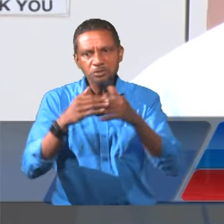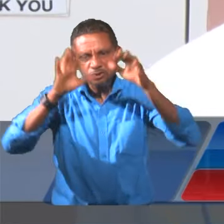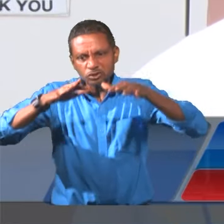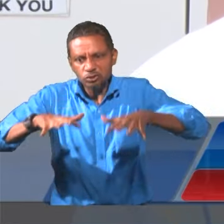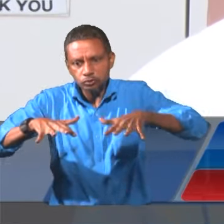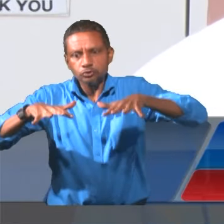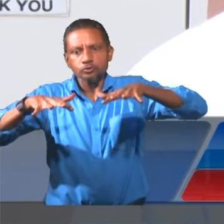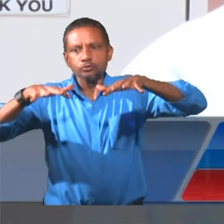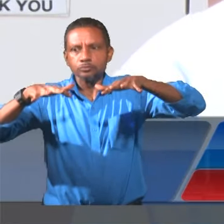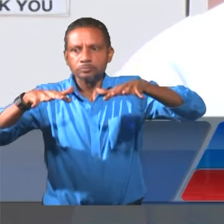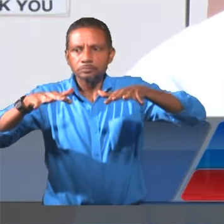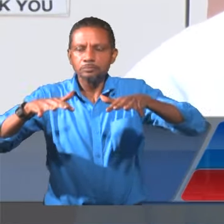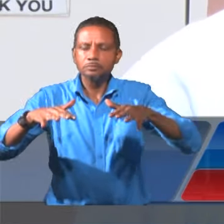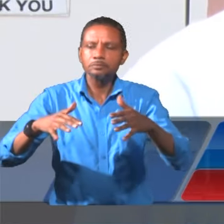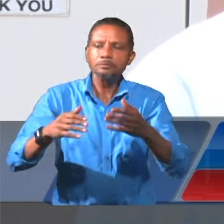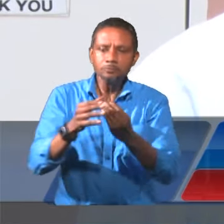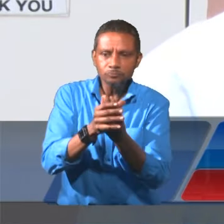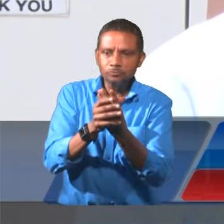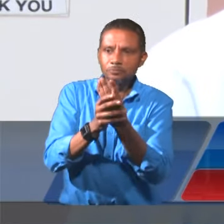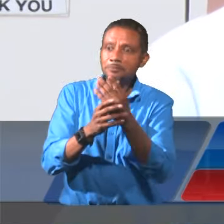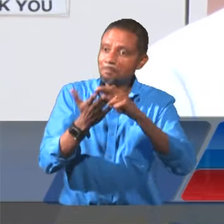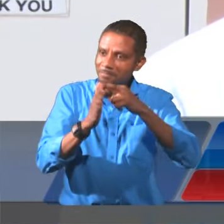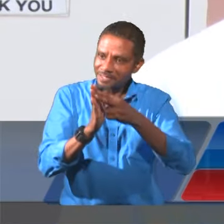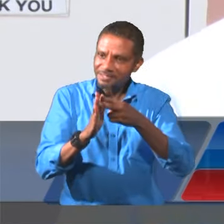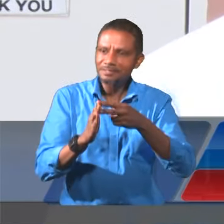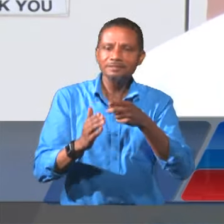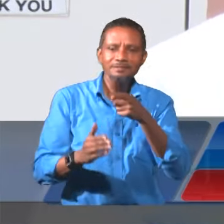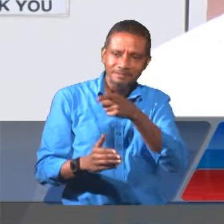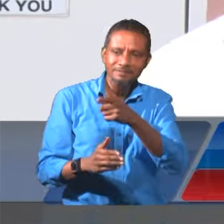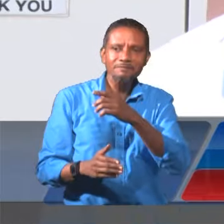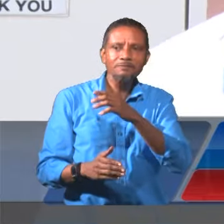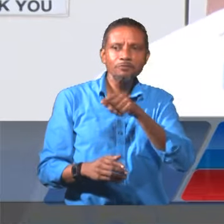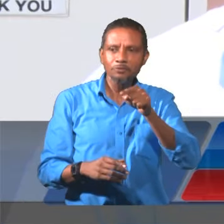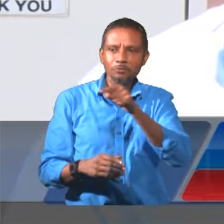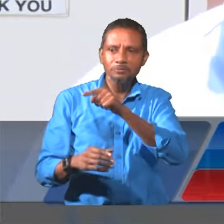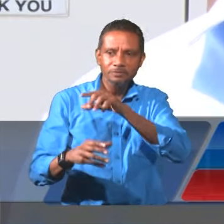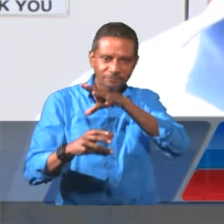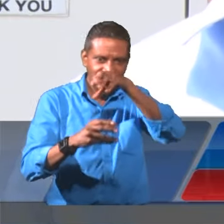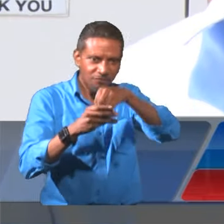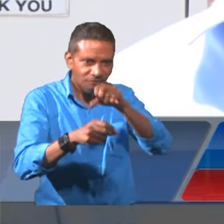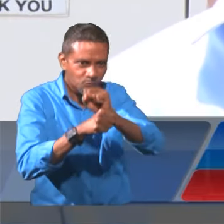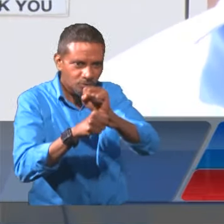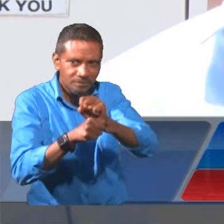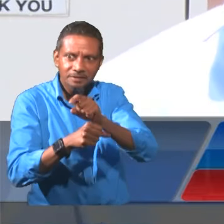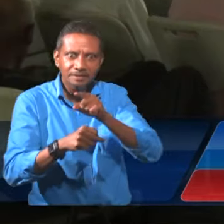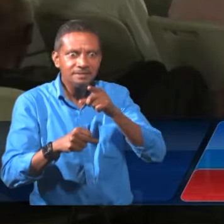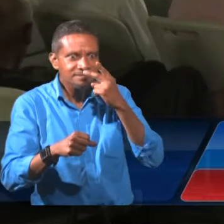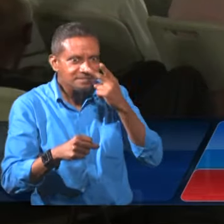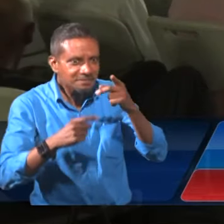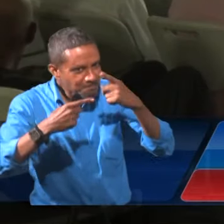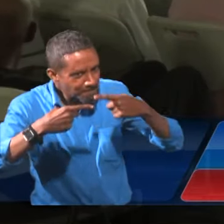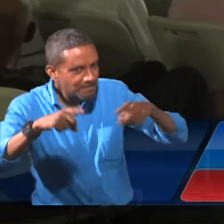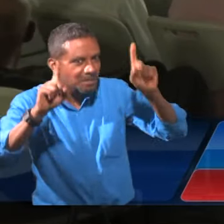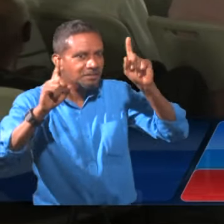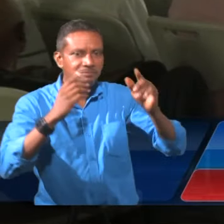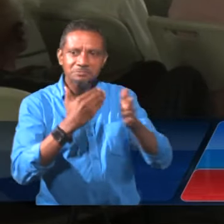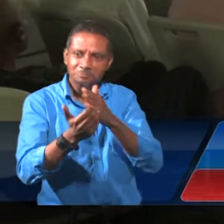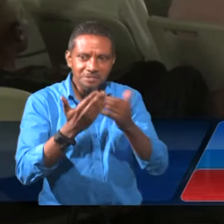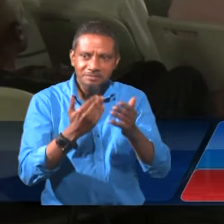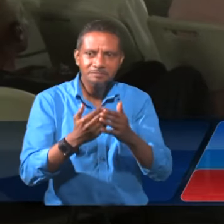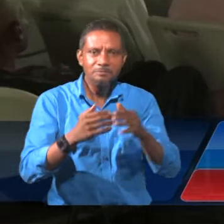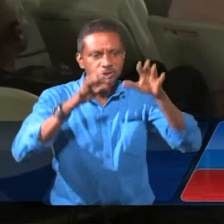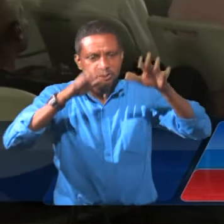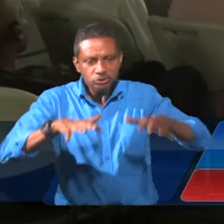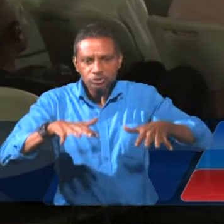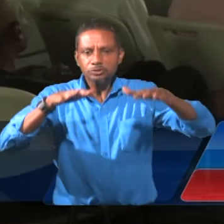way you are reducing the farmers' chances of having a crop failure and losing their livelihoods or being negatively affected. Founder and chairman